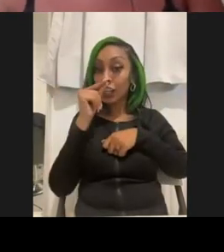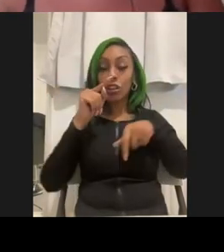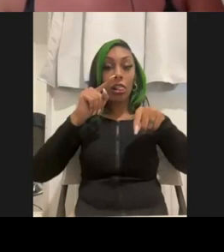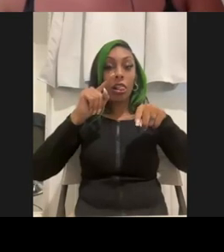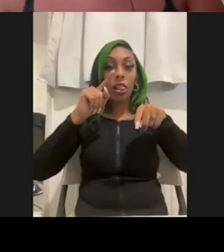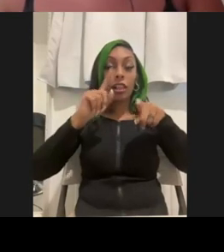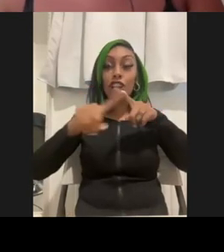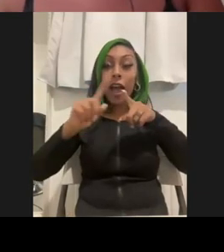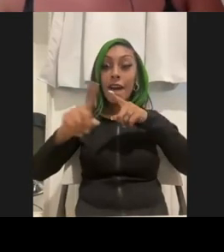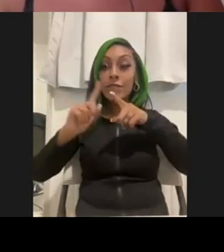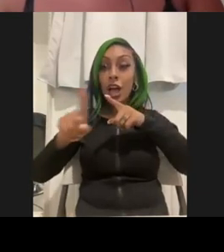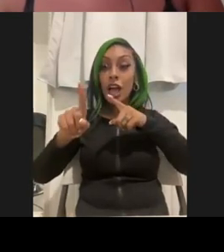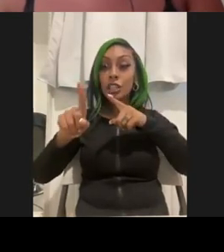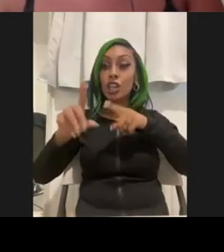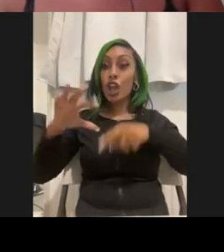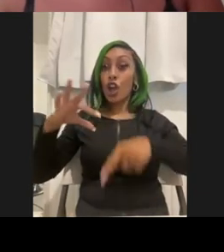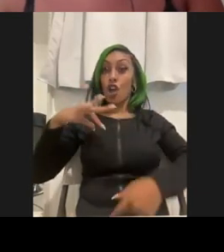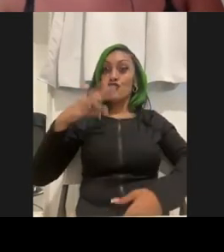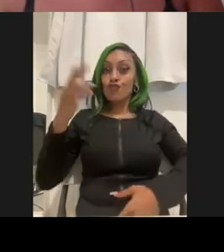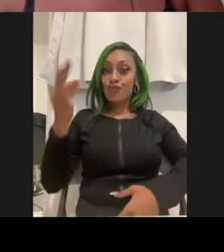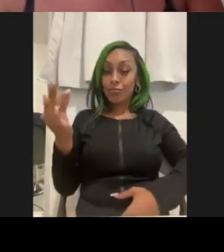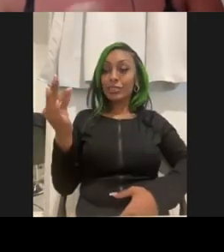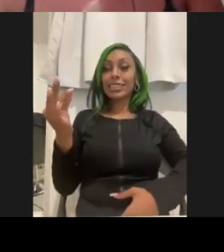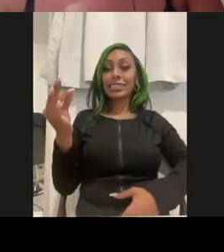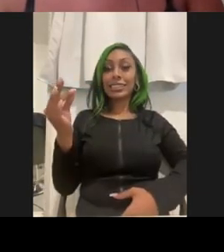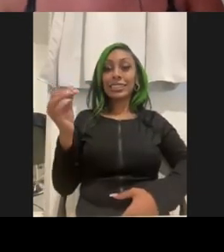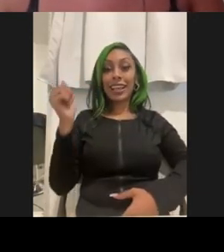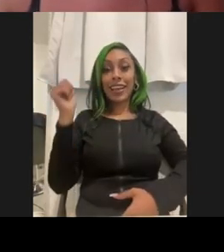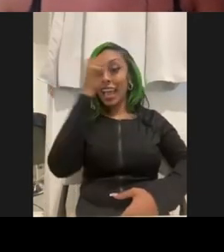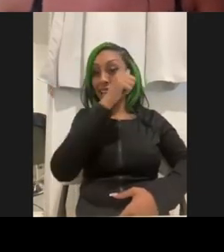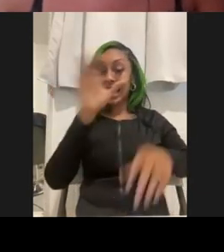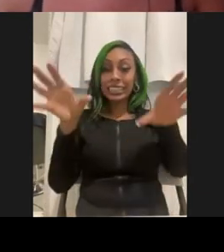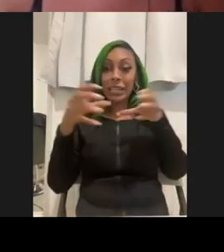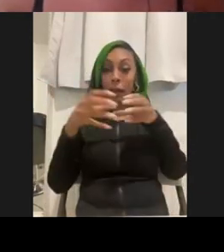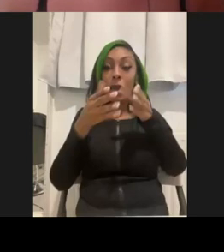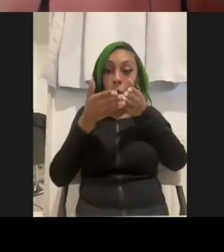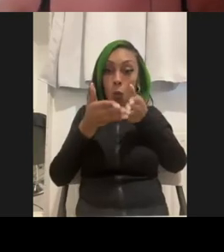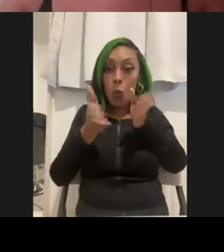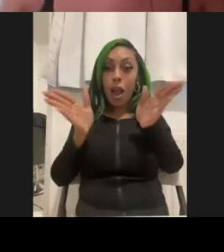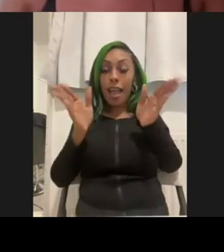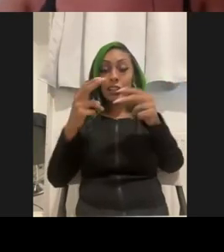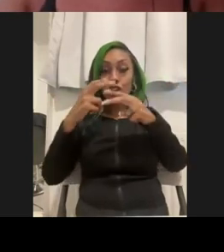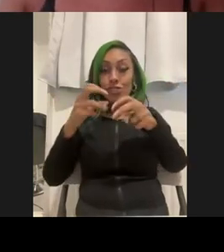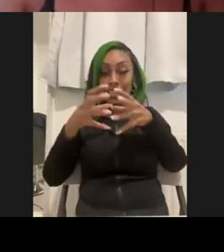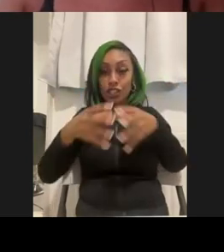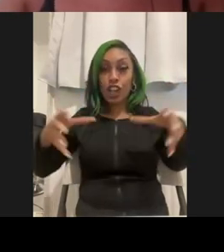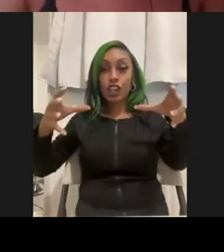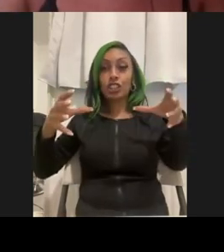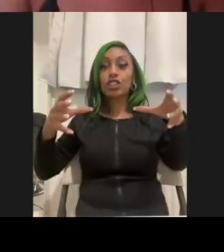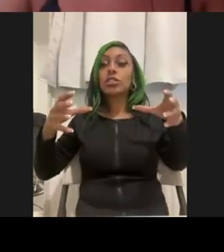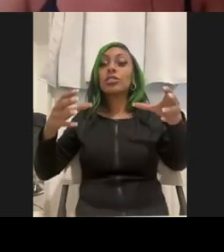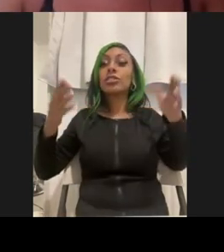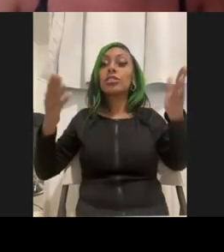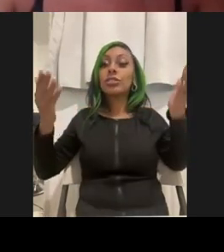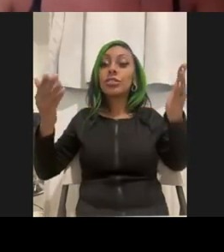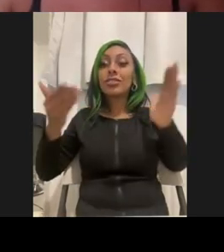and crucially representative academy and wider research sector, as much as it emphasizes the